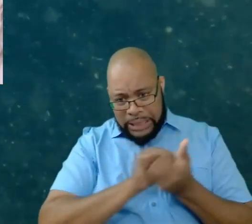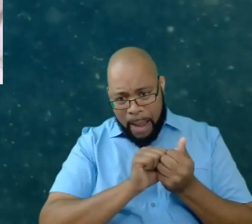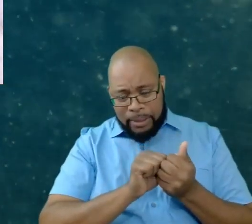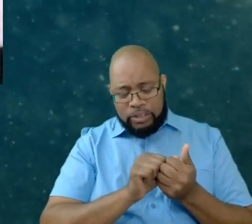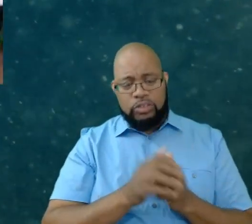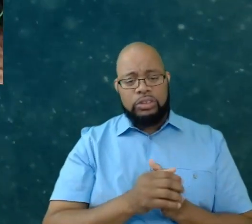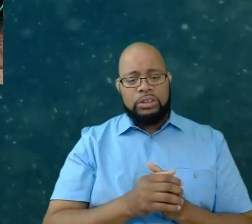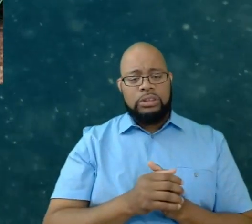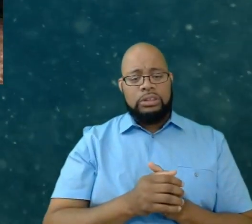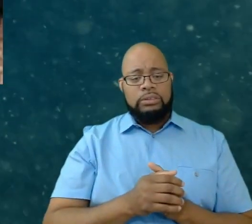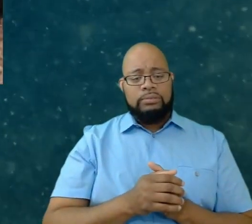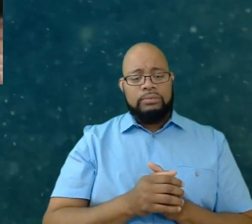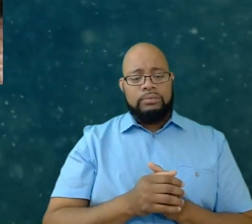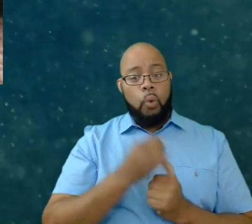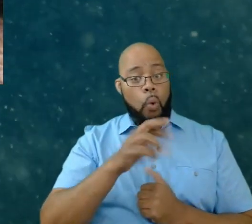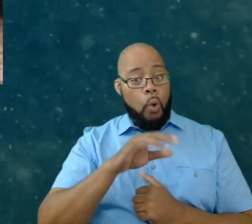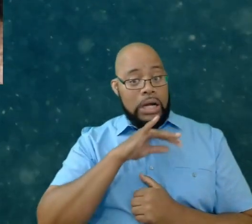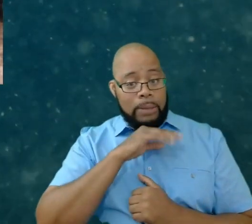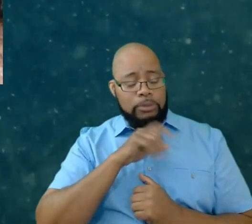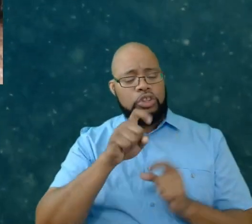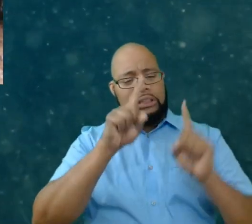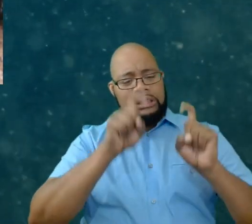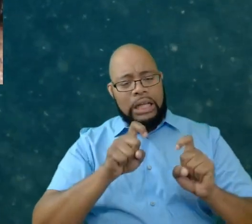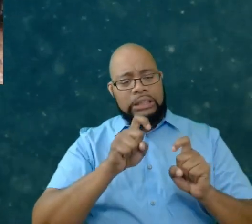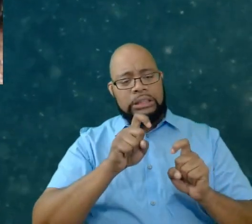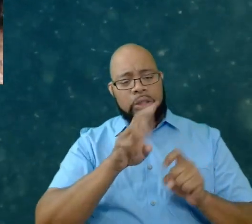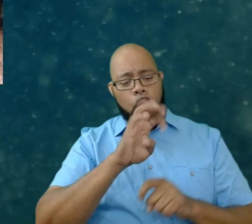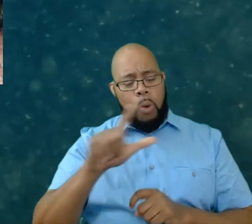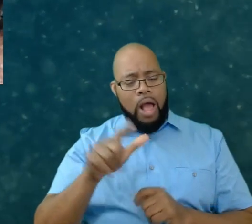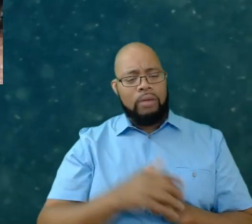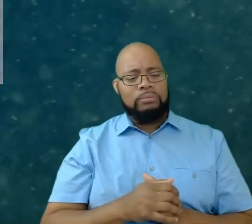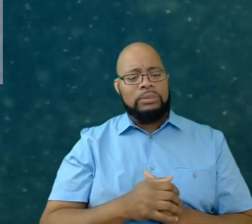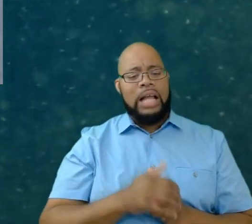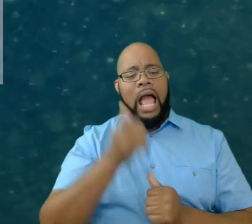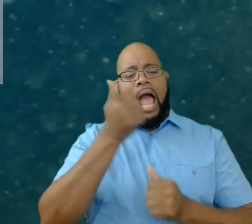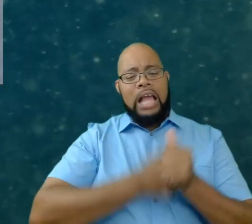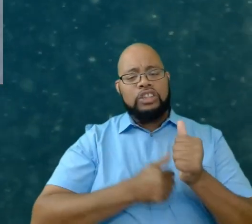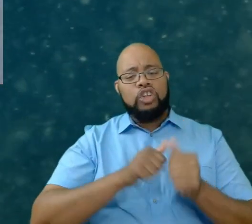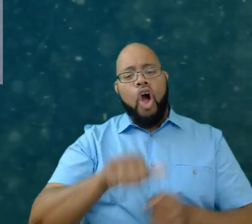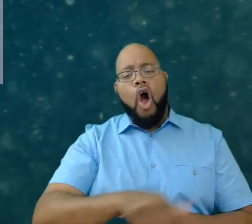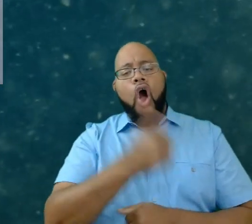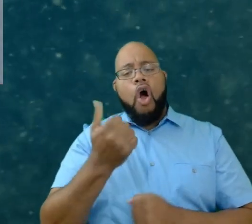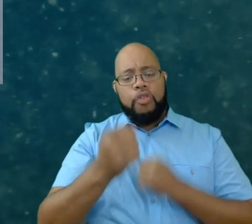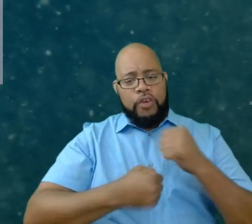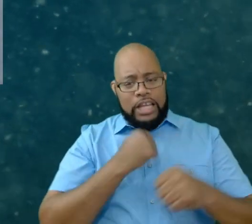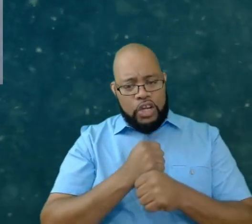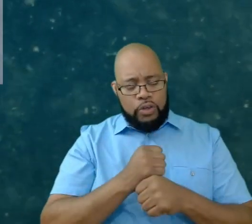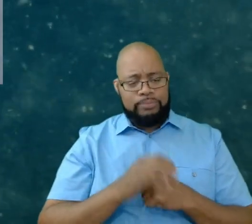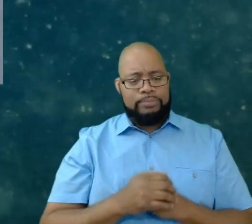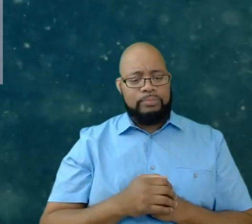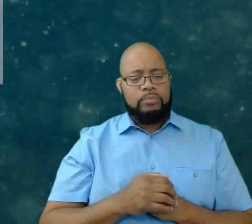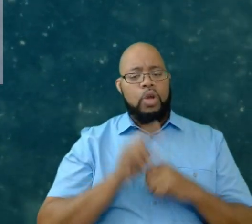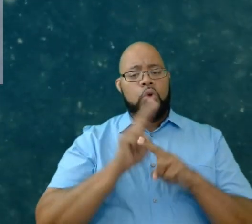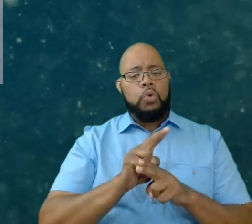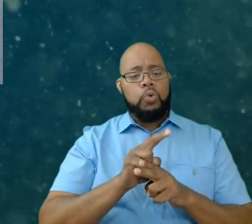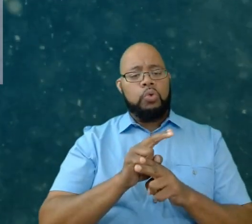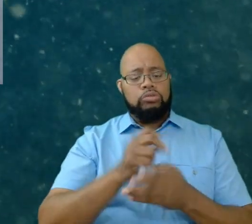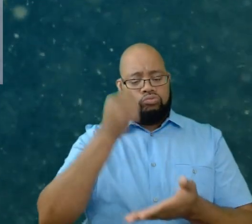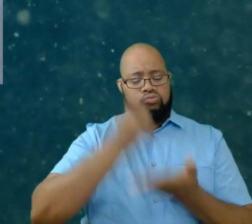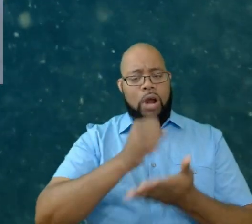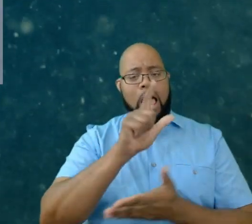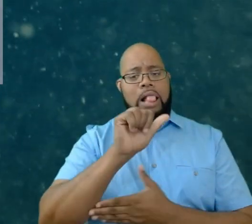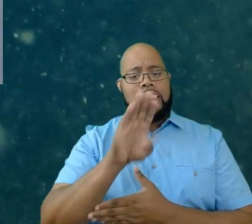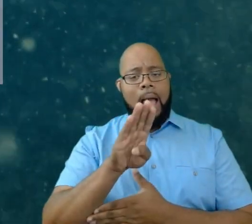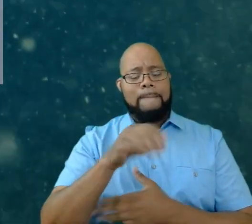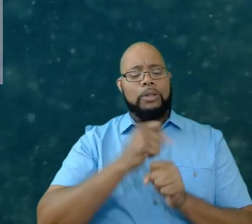well for contamination of damage regularly. You should test your well and your tap water at home for nitrate every other year